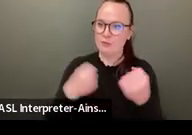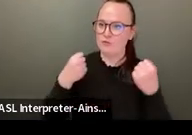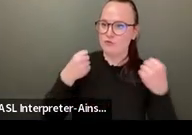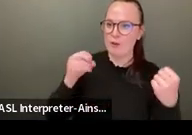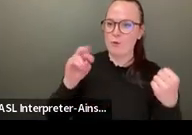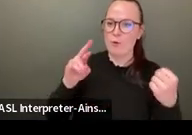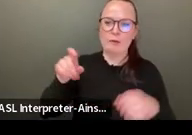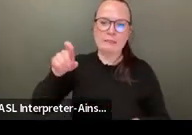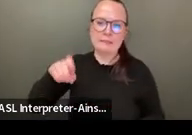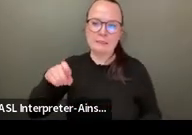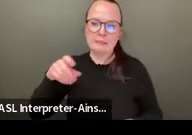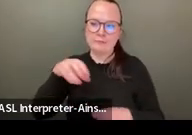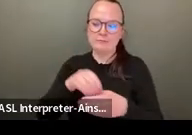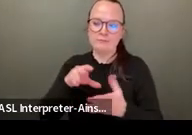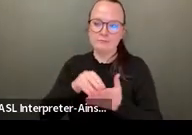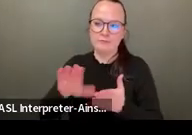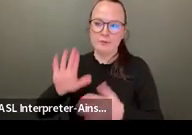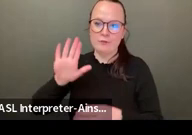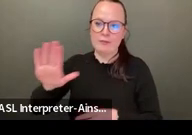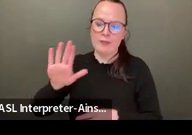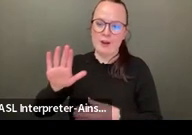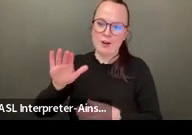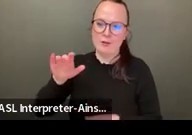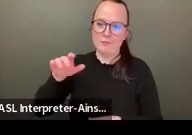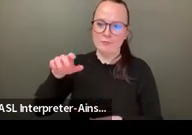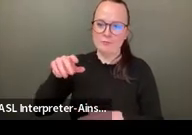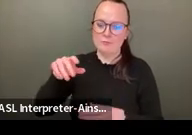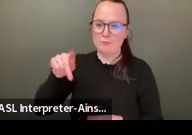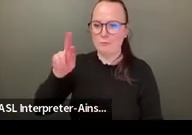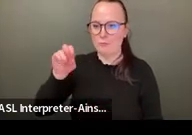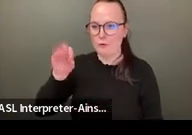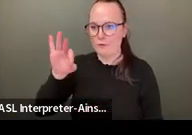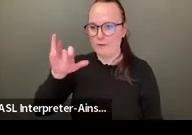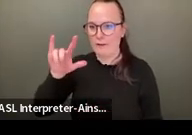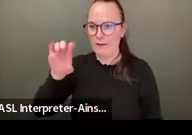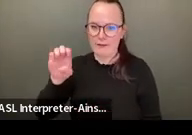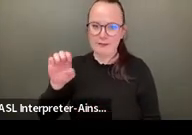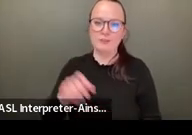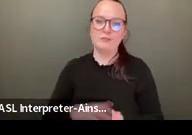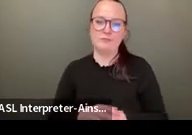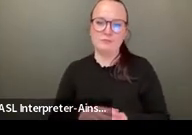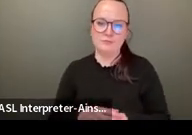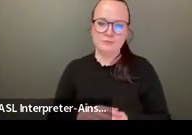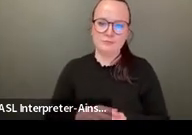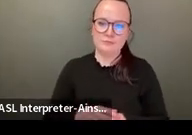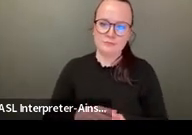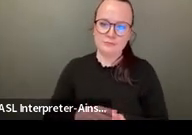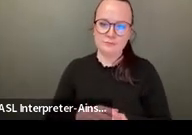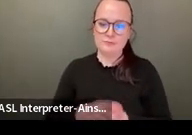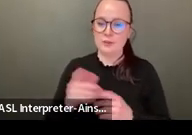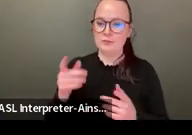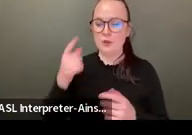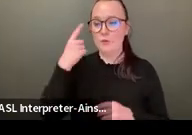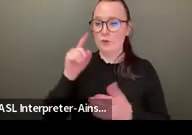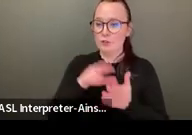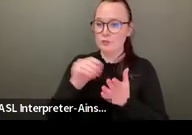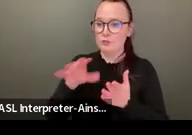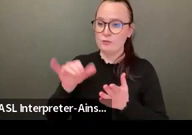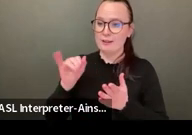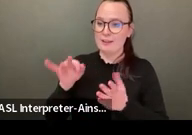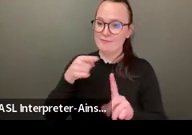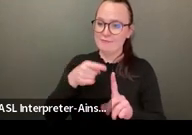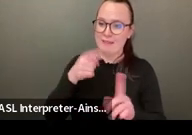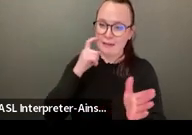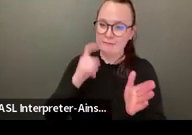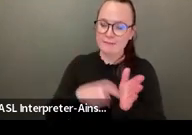well as maintaining any scores that support eligibility. So for a student who has been identified as with a